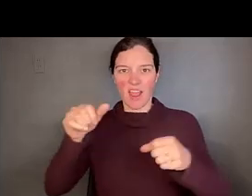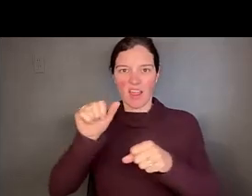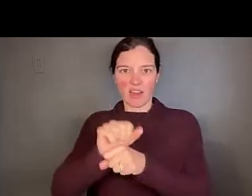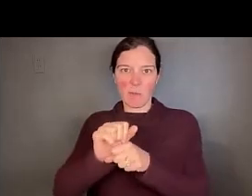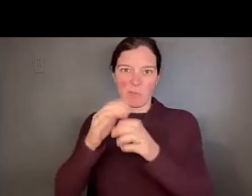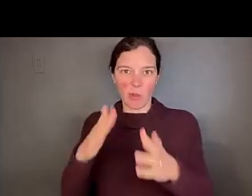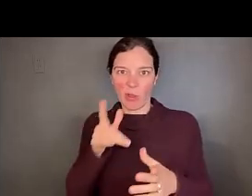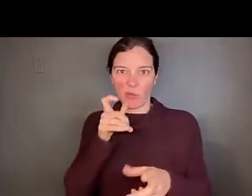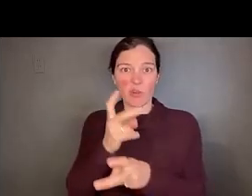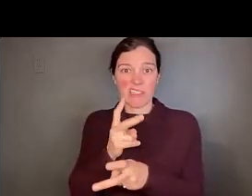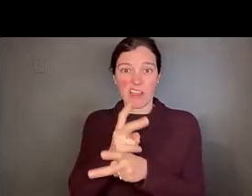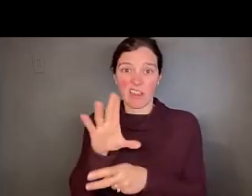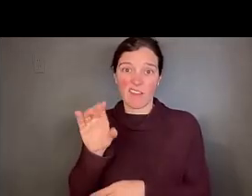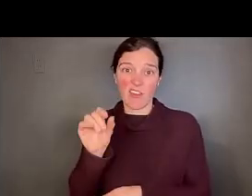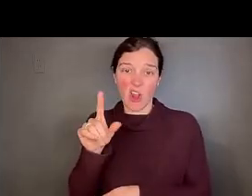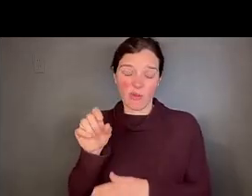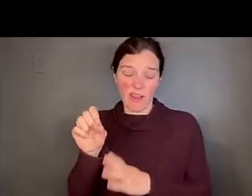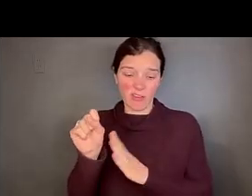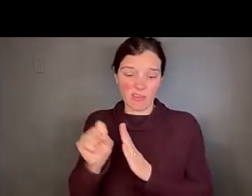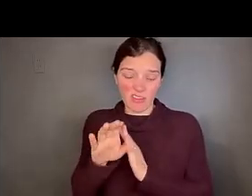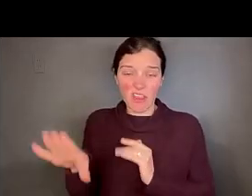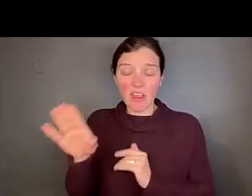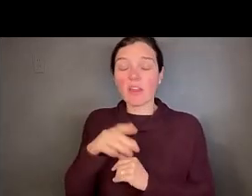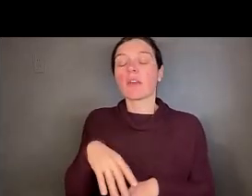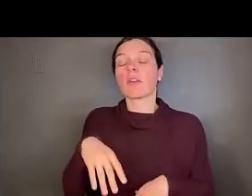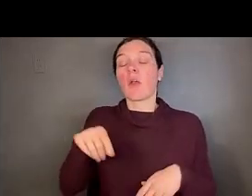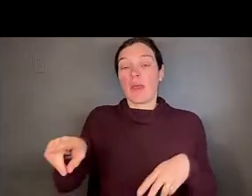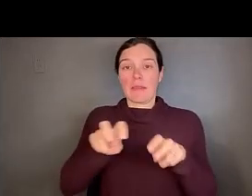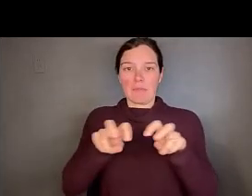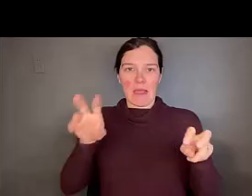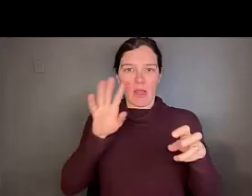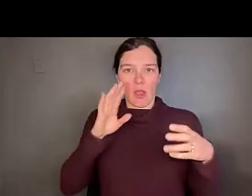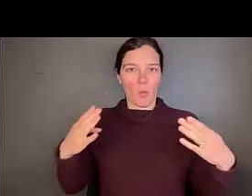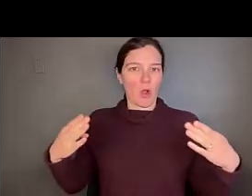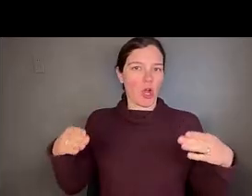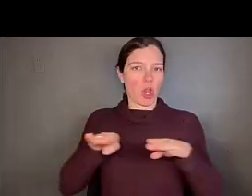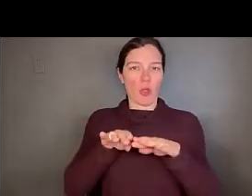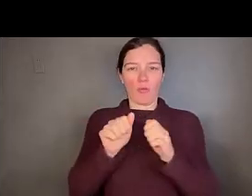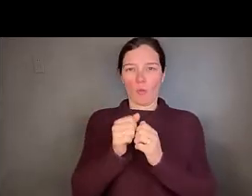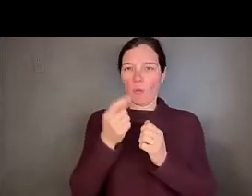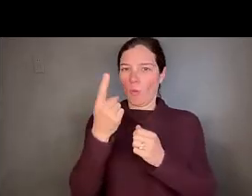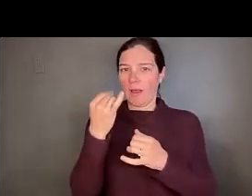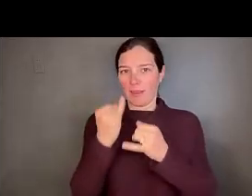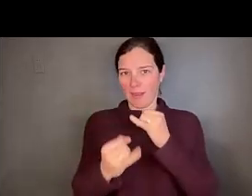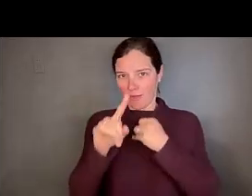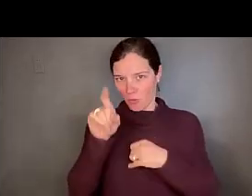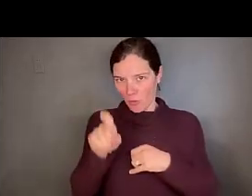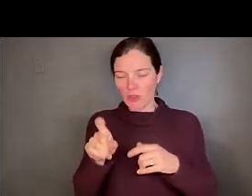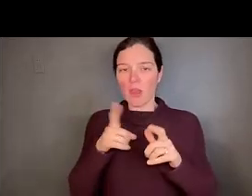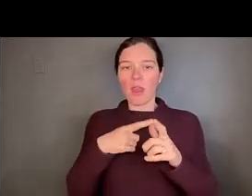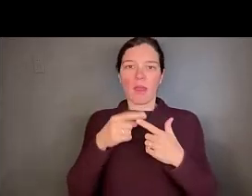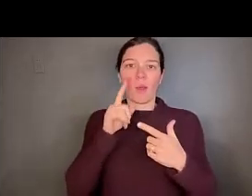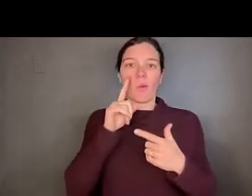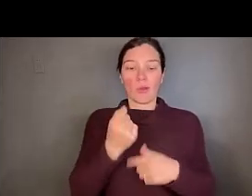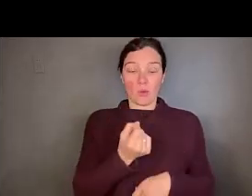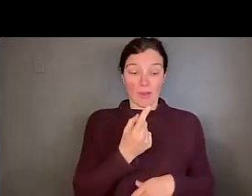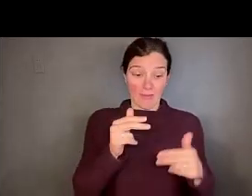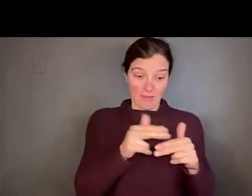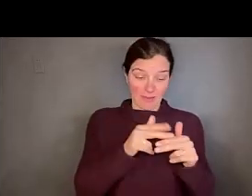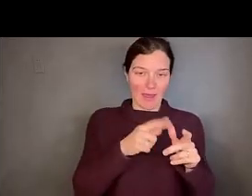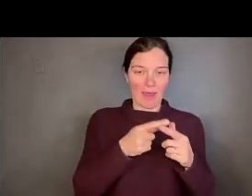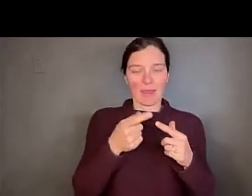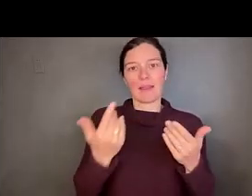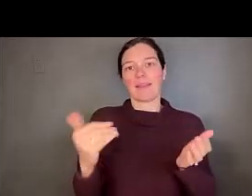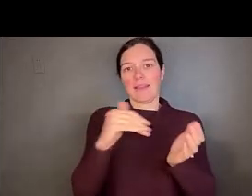Coloradans. So thank you for that. I'm going to close this panel with one more important question. Then we're going to go through about 11 slides and we're going to bring you